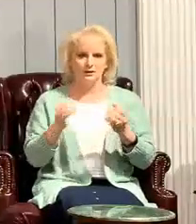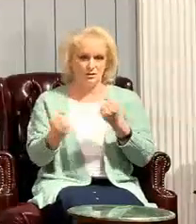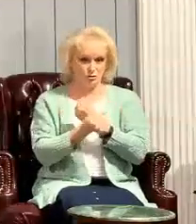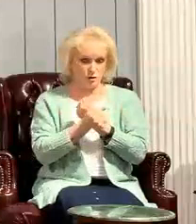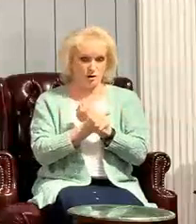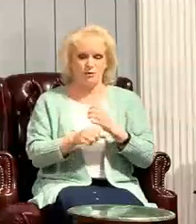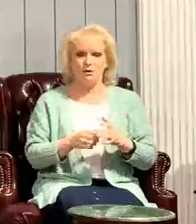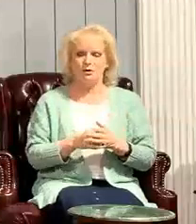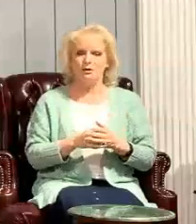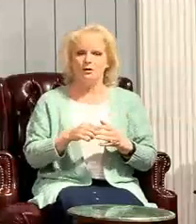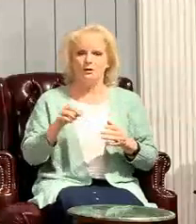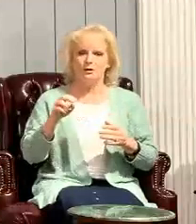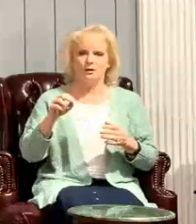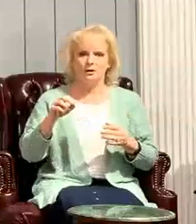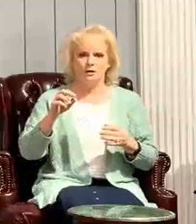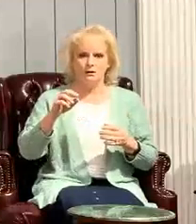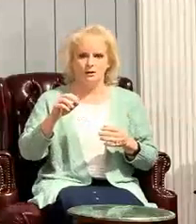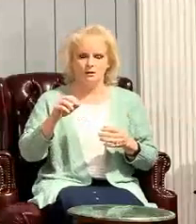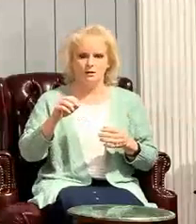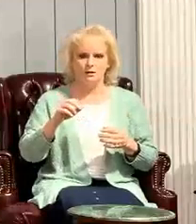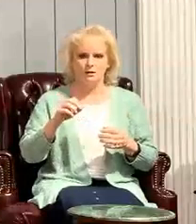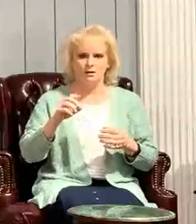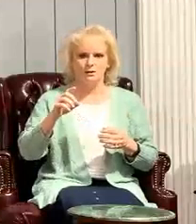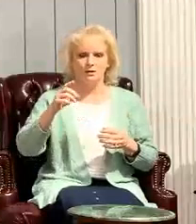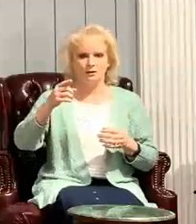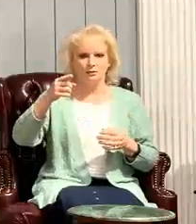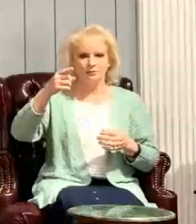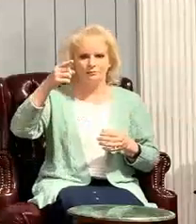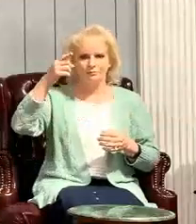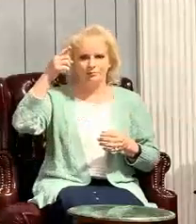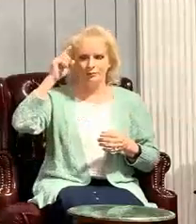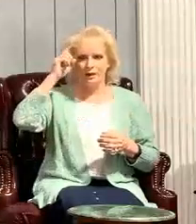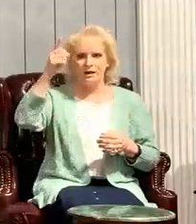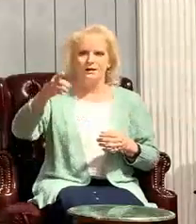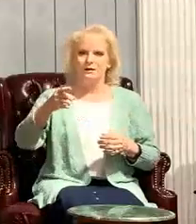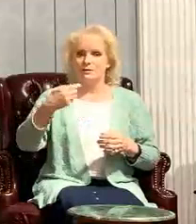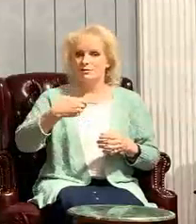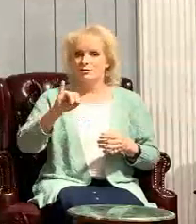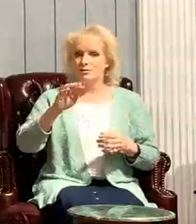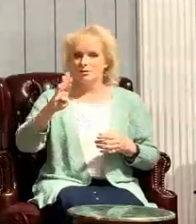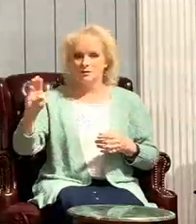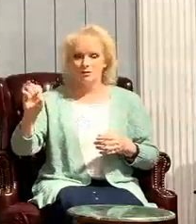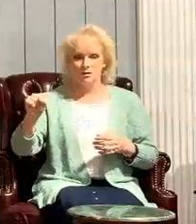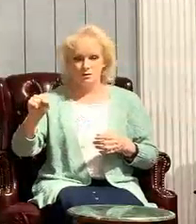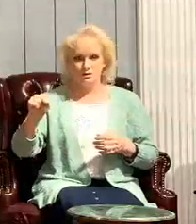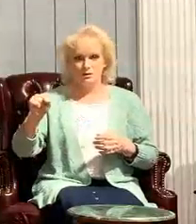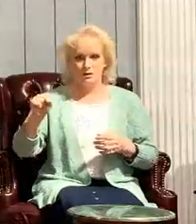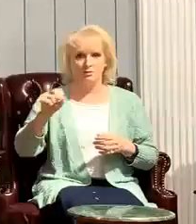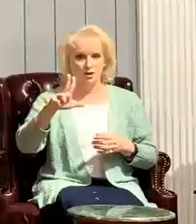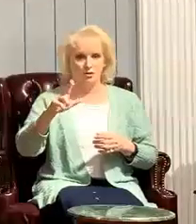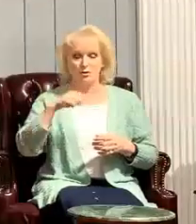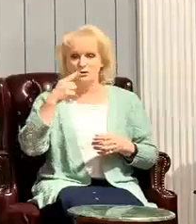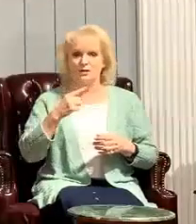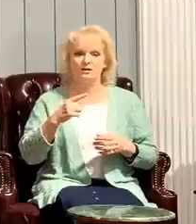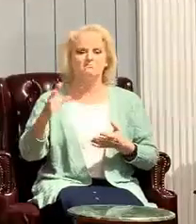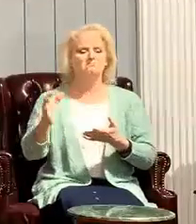National Center of Life and Liberty said, this money is a good deal. Take that money. Dad says, warning, warning,